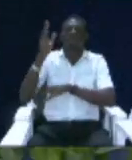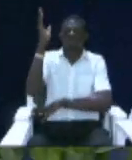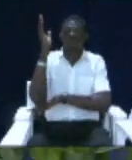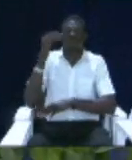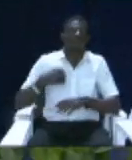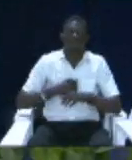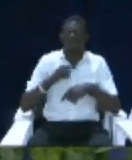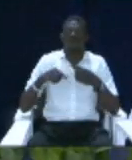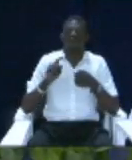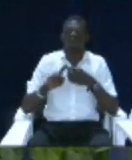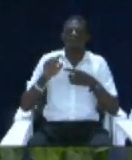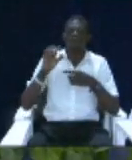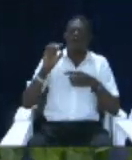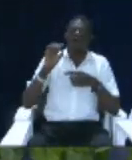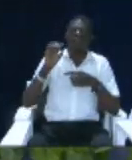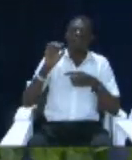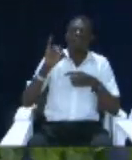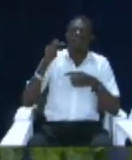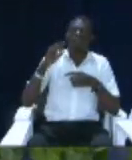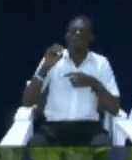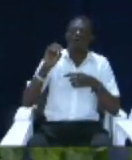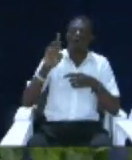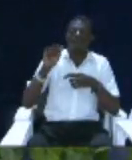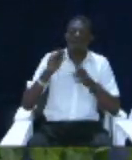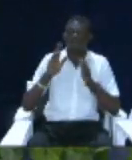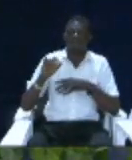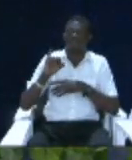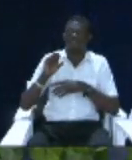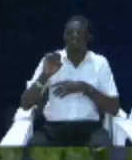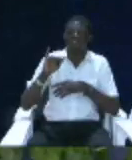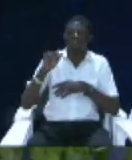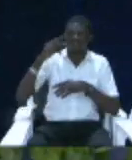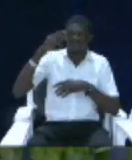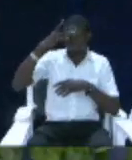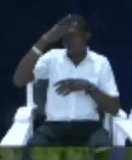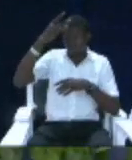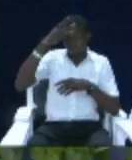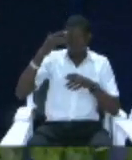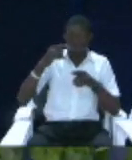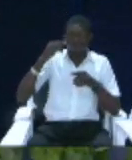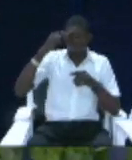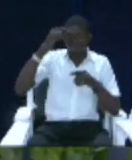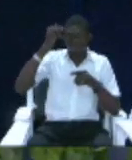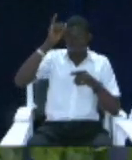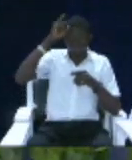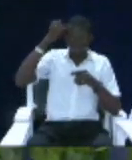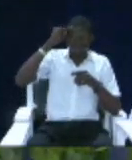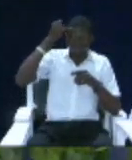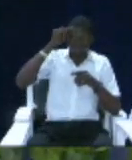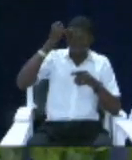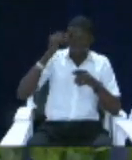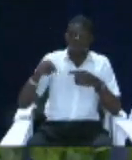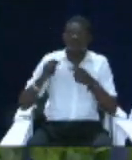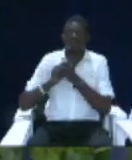going to Igbora. We left Isenyi for Igbora. We passed through